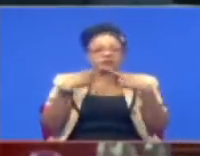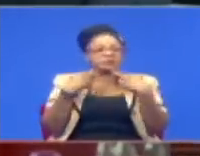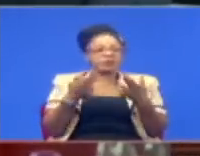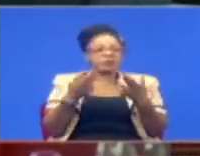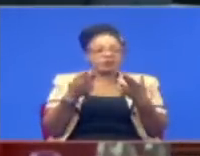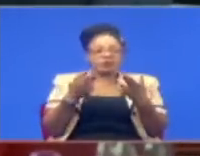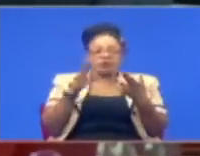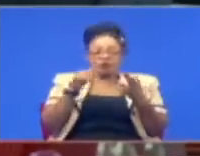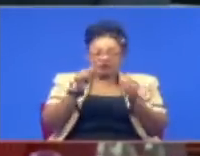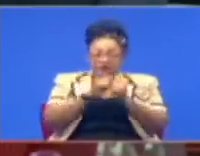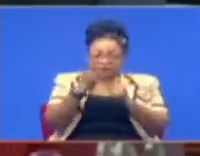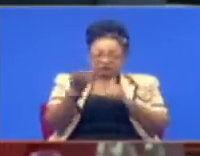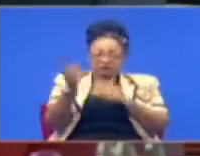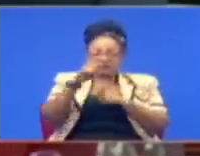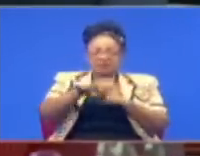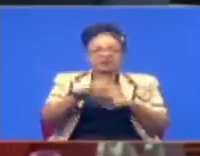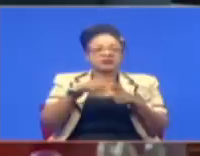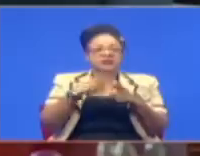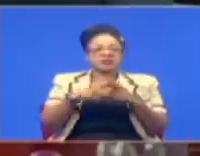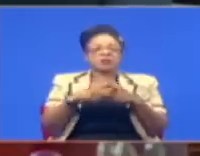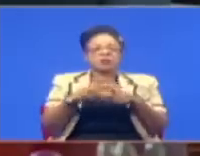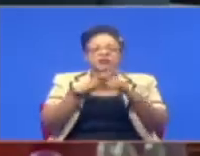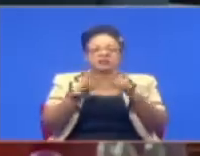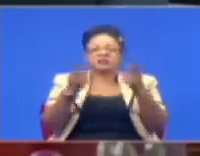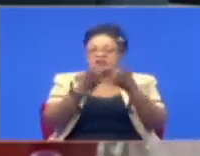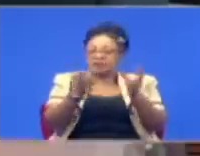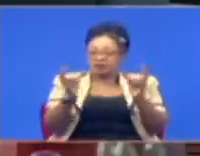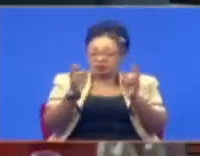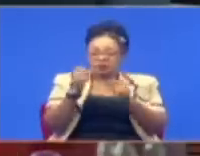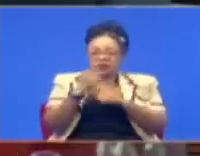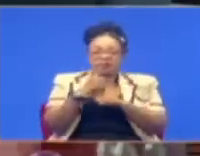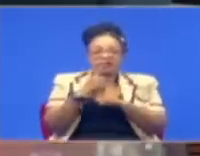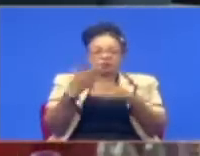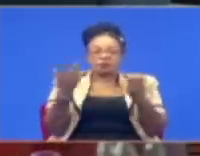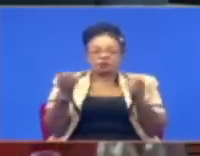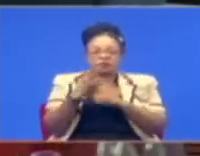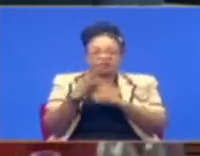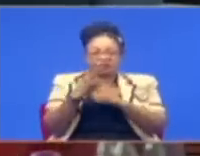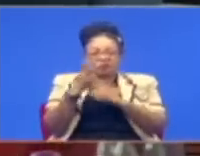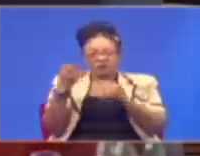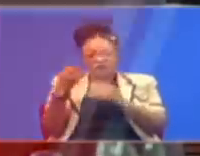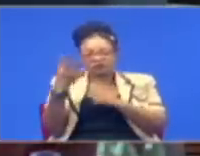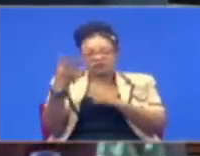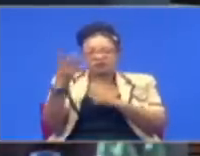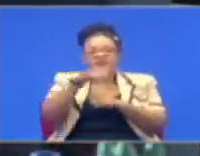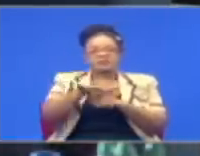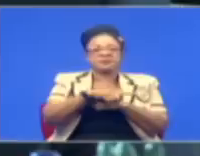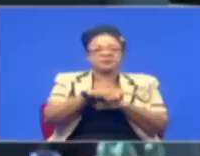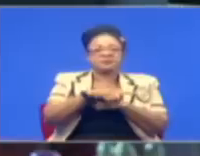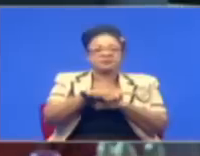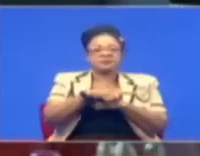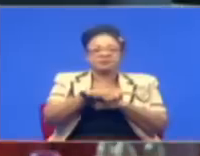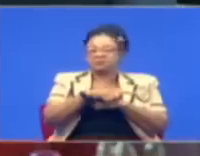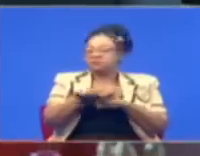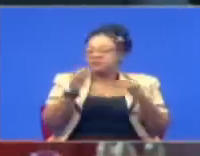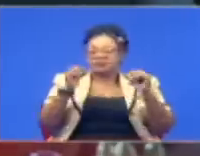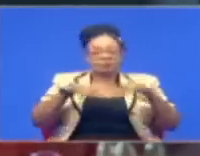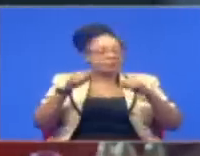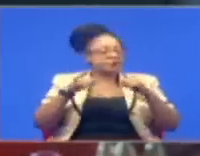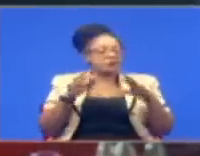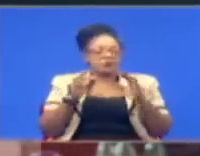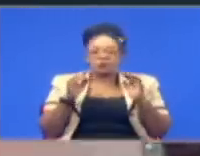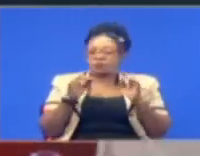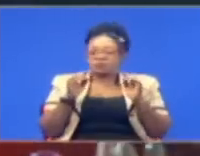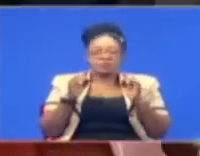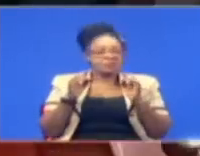the 14 days, then we'll start a hearing on the 11th or 12th or 14th day. It's not possible for a hearing